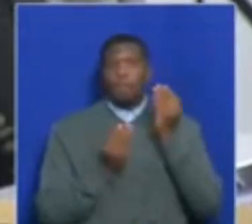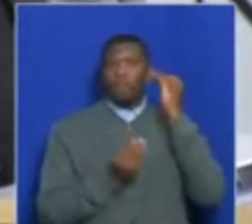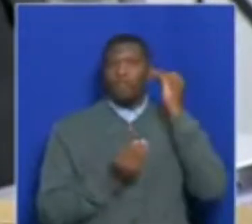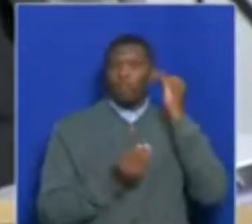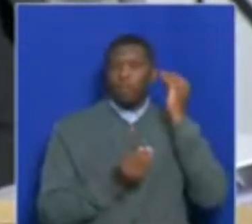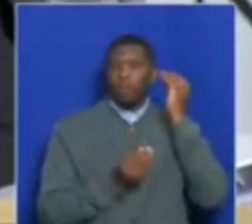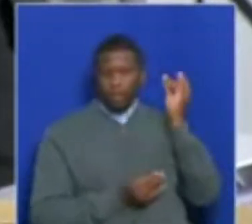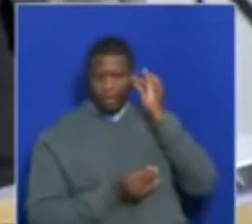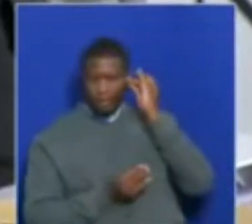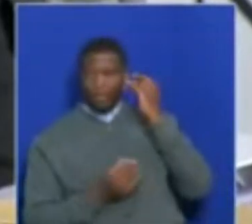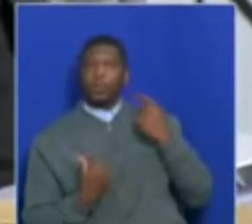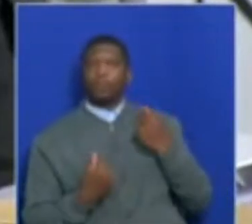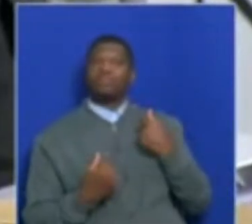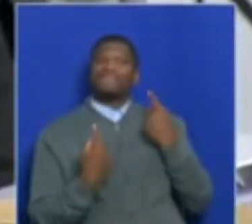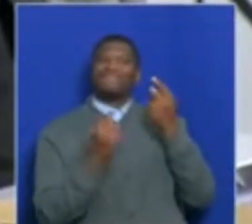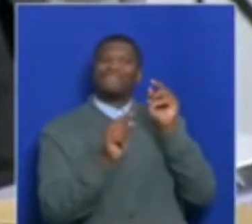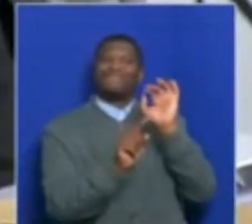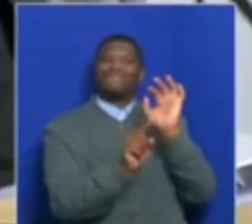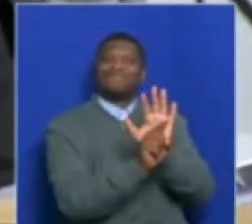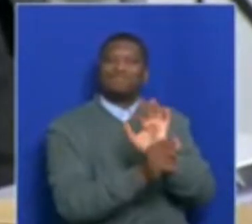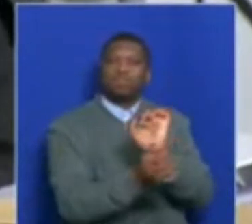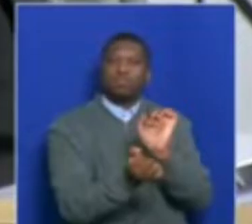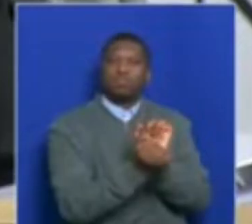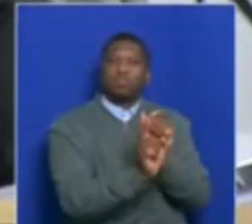go to arrest the person.